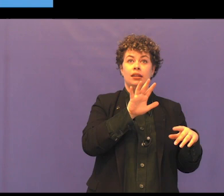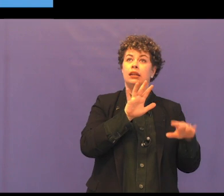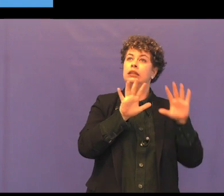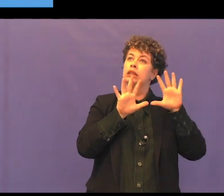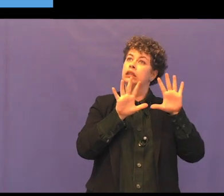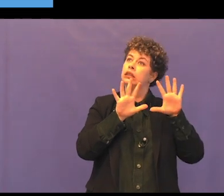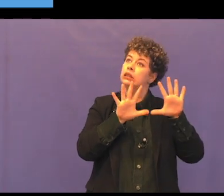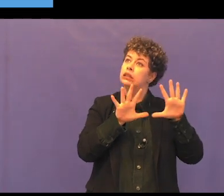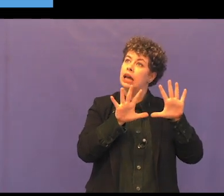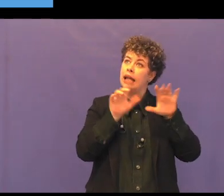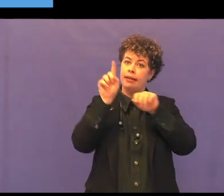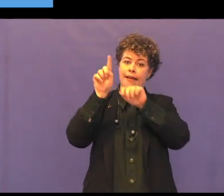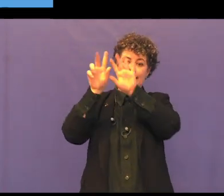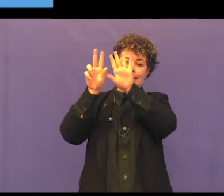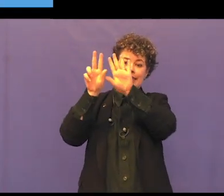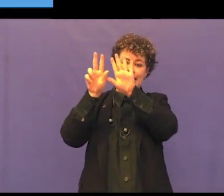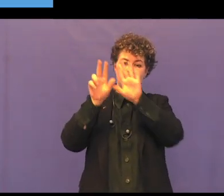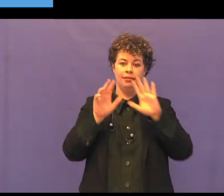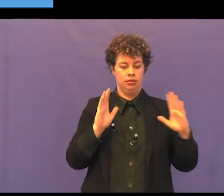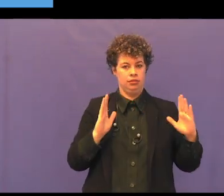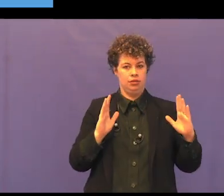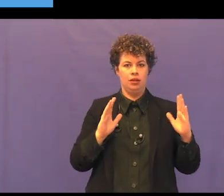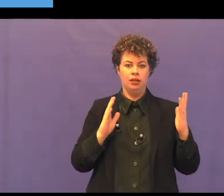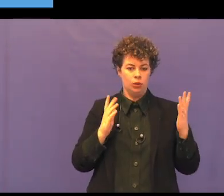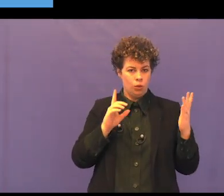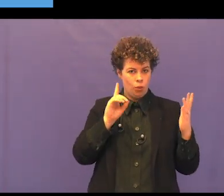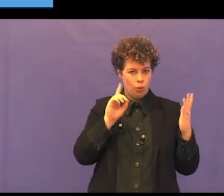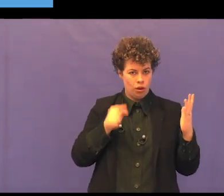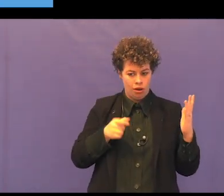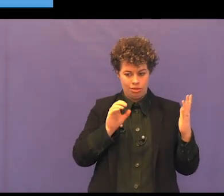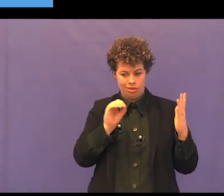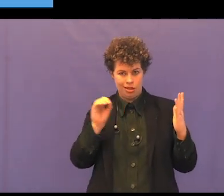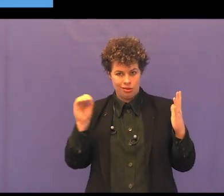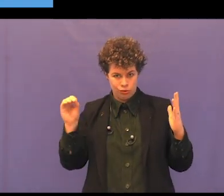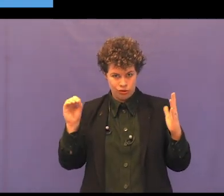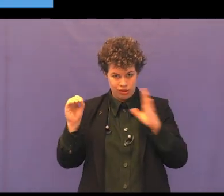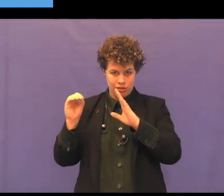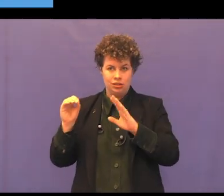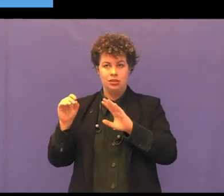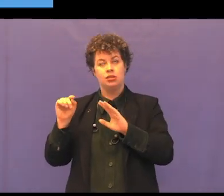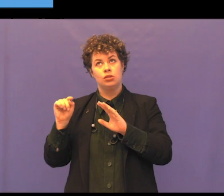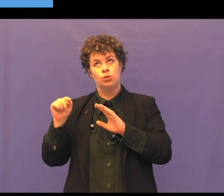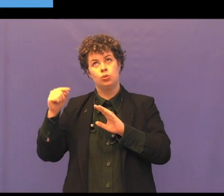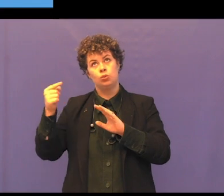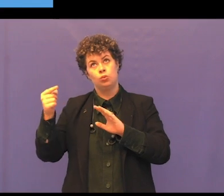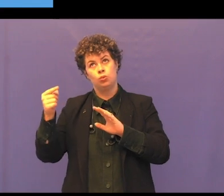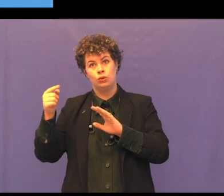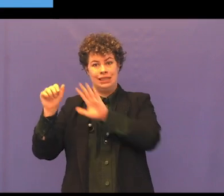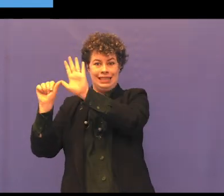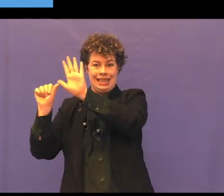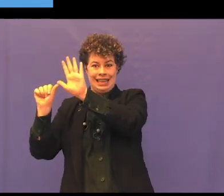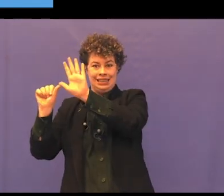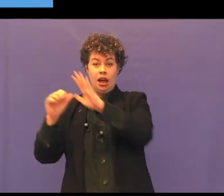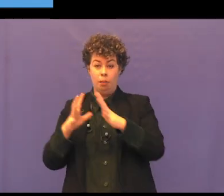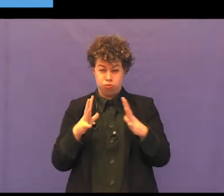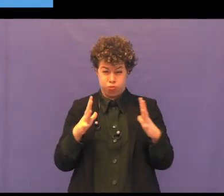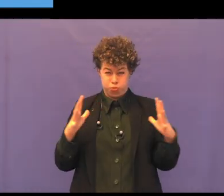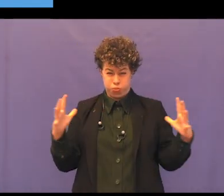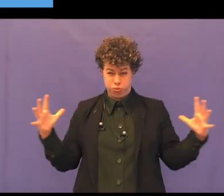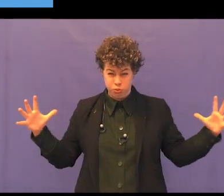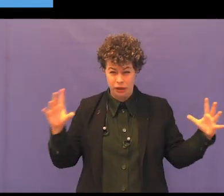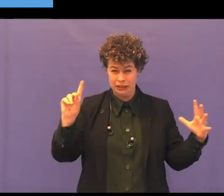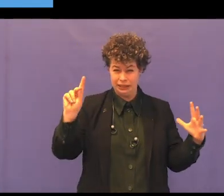the power of 6. According to Cisco, our